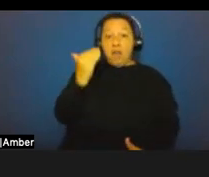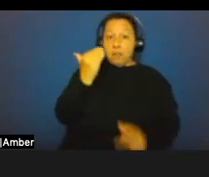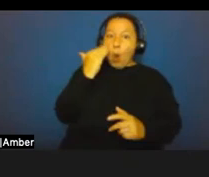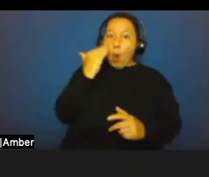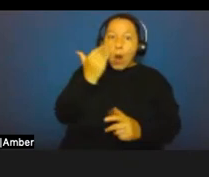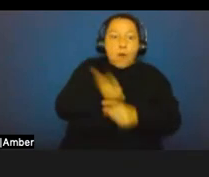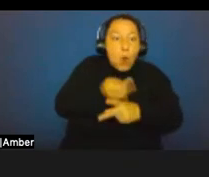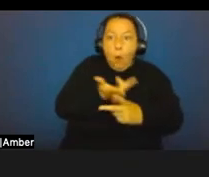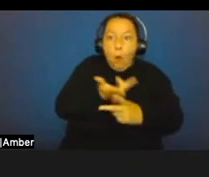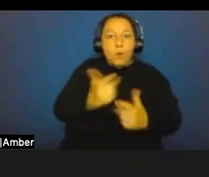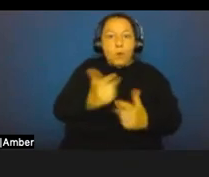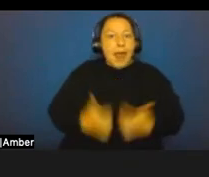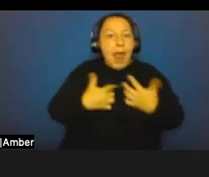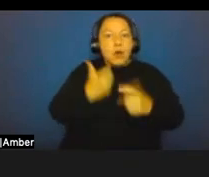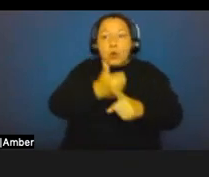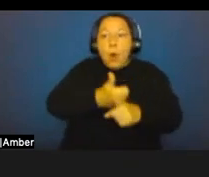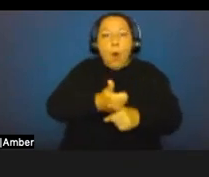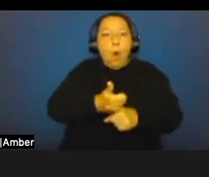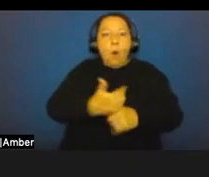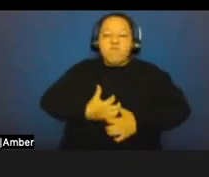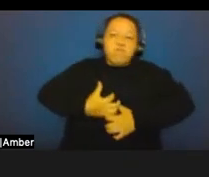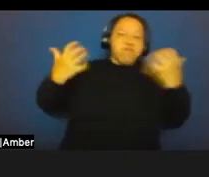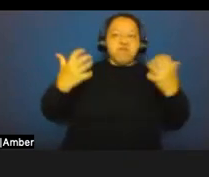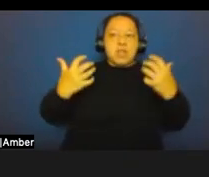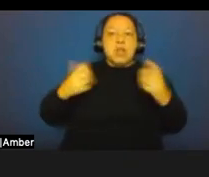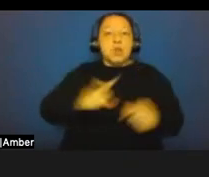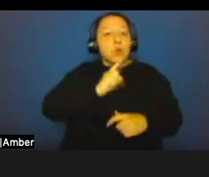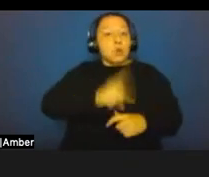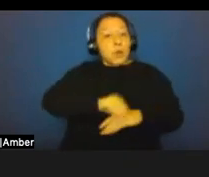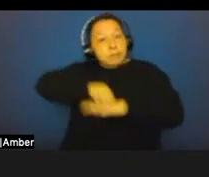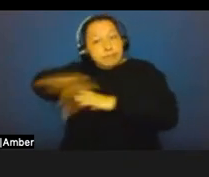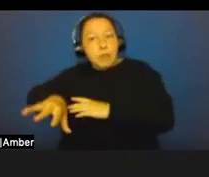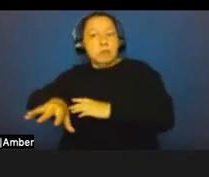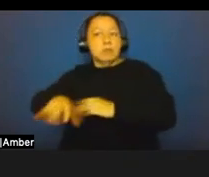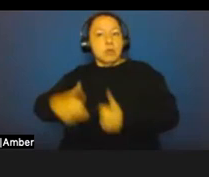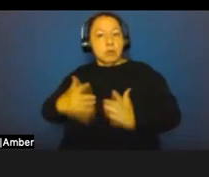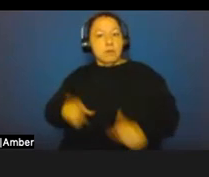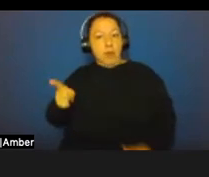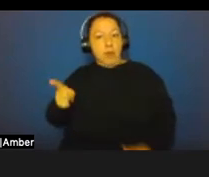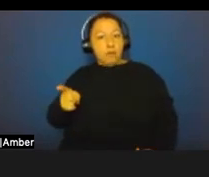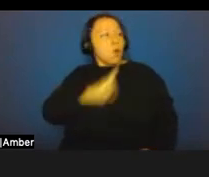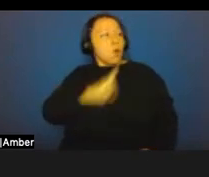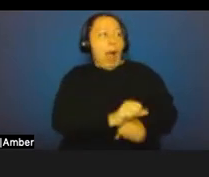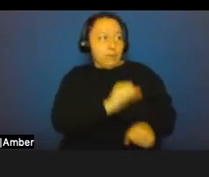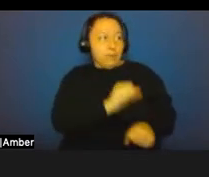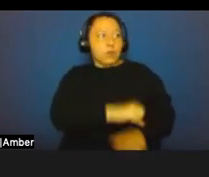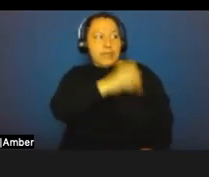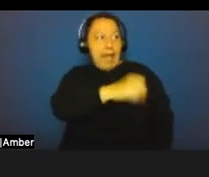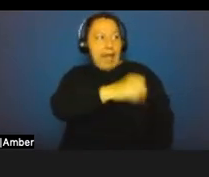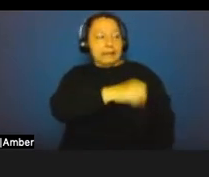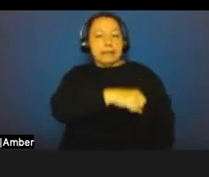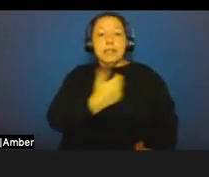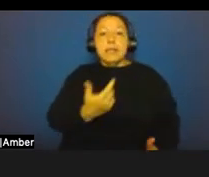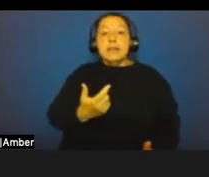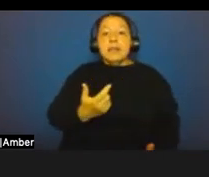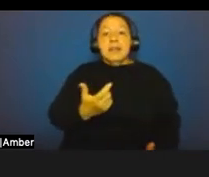because it could really go onto the survivor. Absolutely. Yeah. And don't ever want the survivor to think they have to take